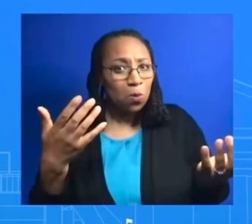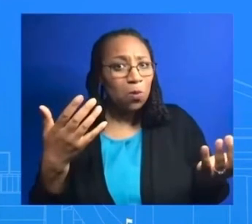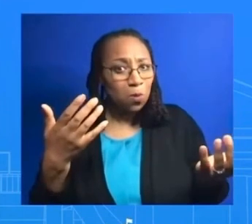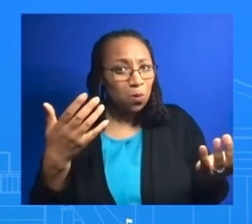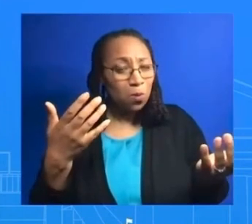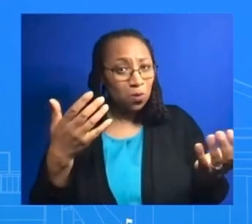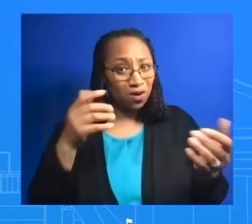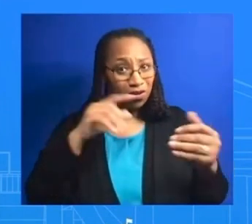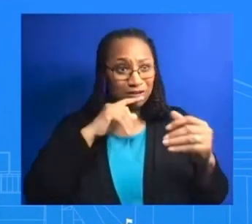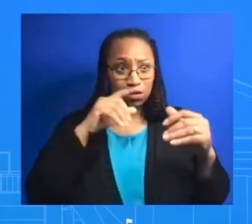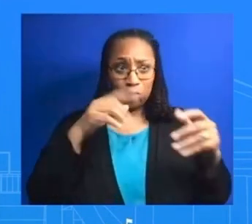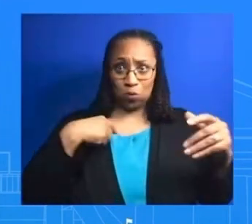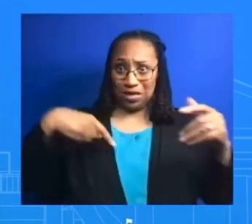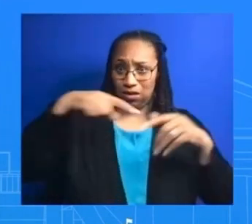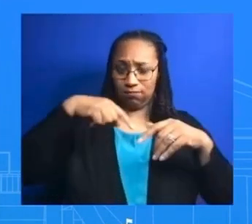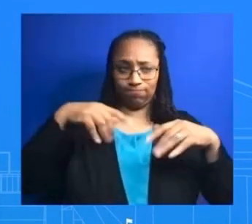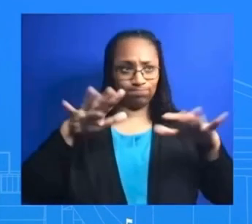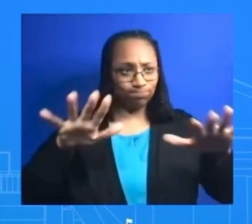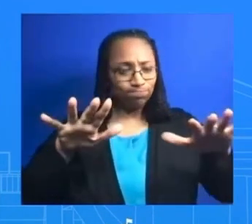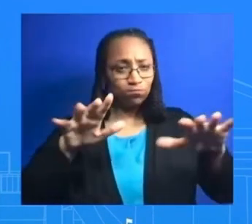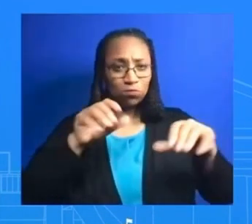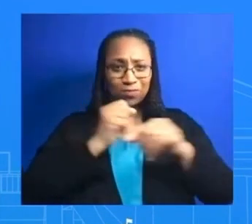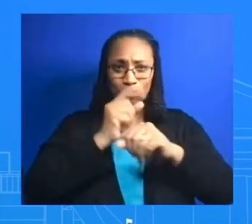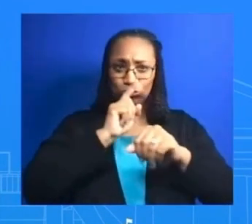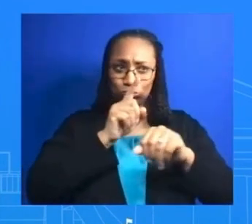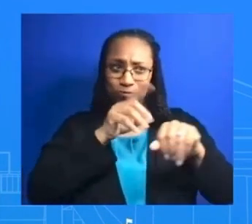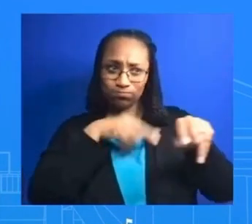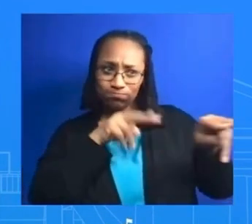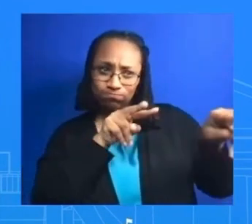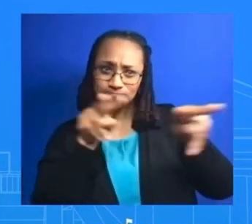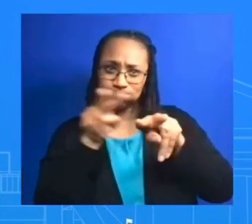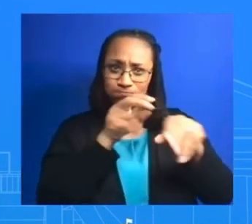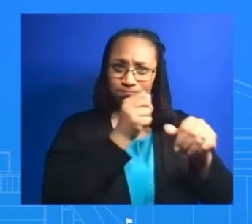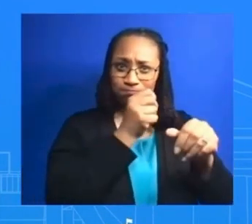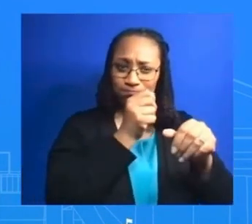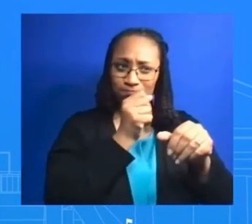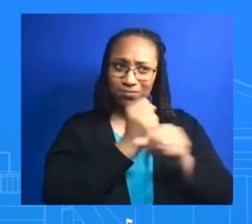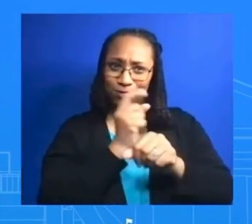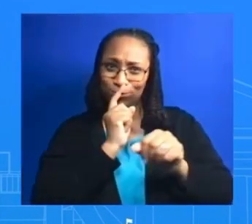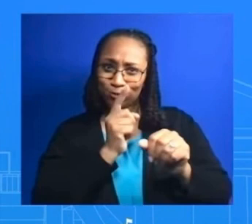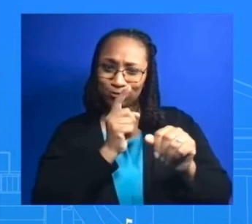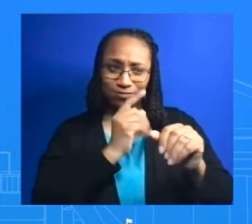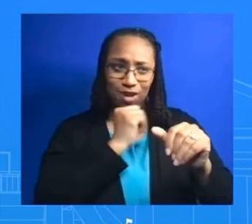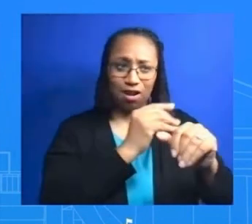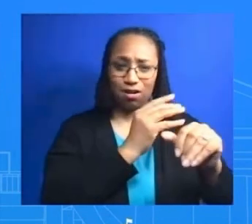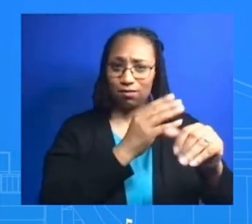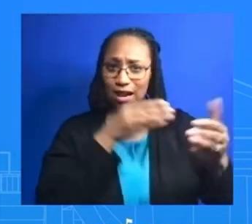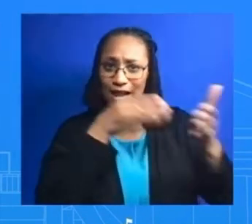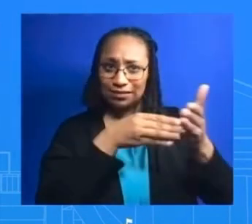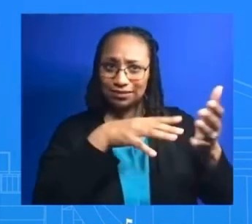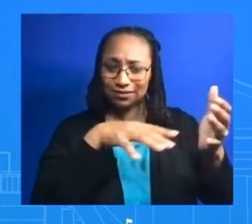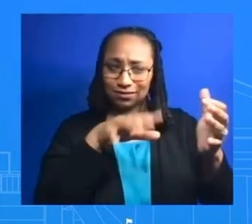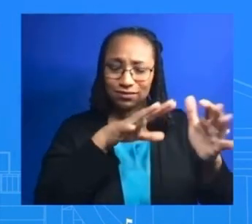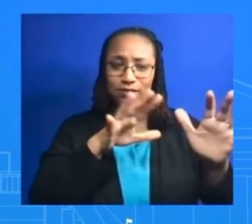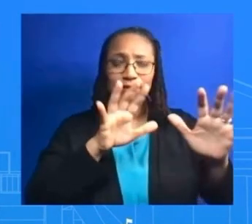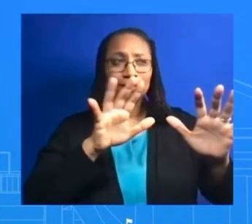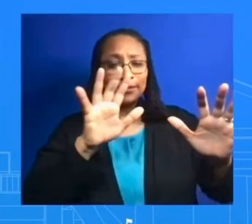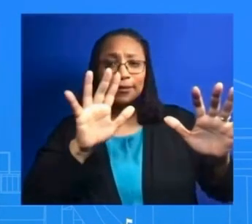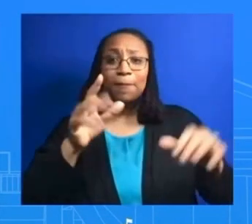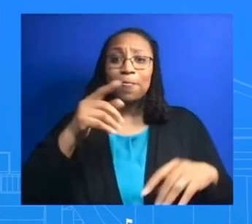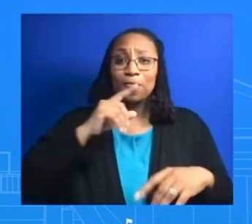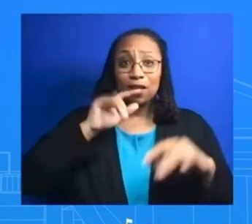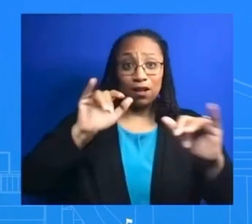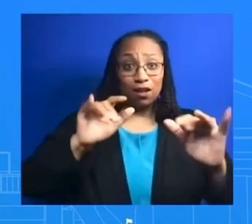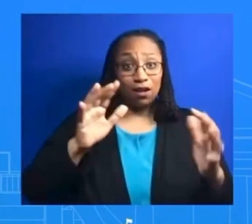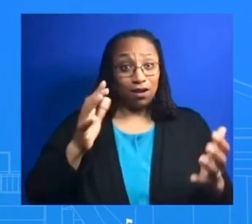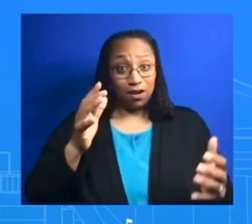Congress to pass the Equality Act. Now, second, as we head into July 4th, the Department of Transportation and the FAA